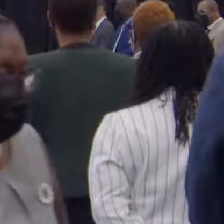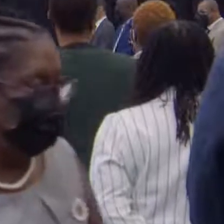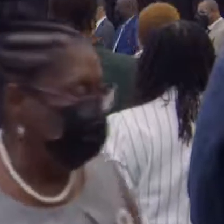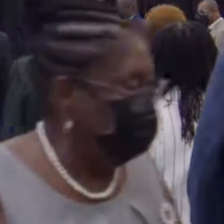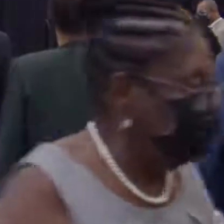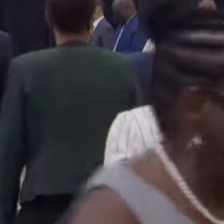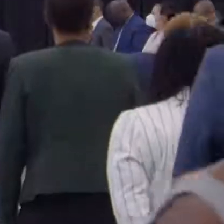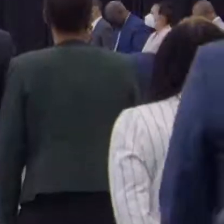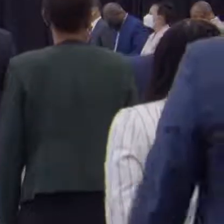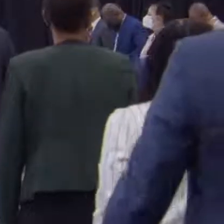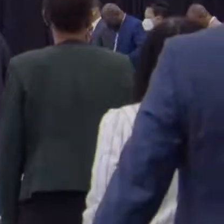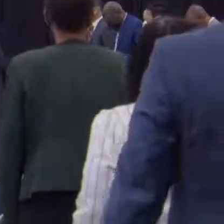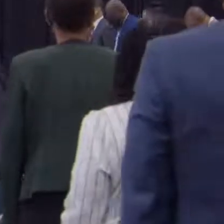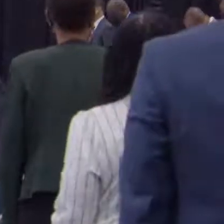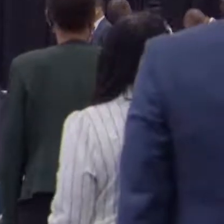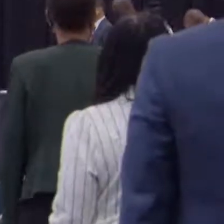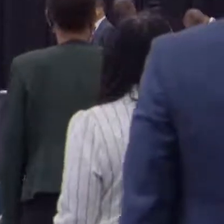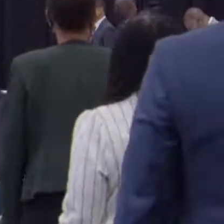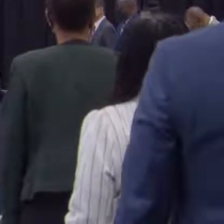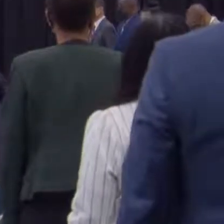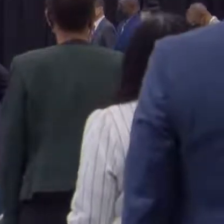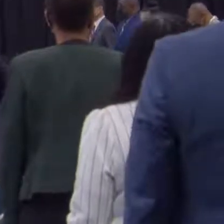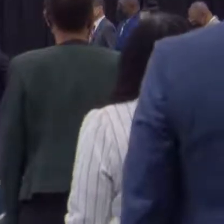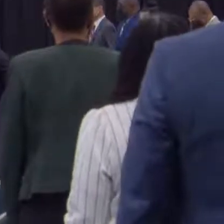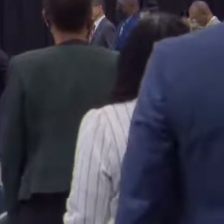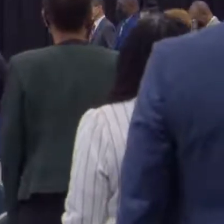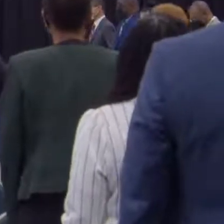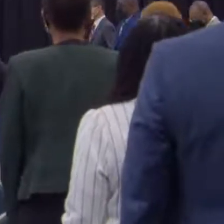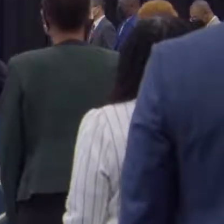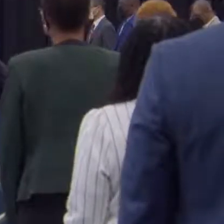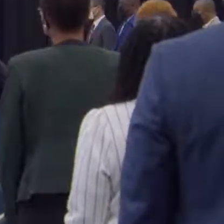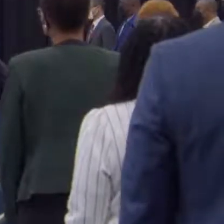Ladies and gentlemen, the national anthem of Barbados.